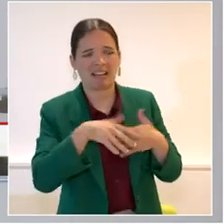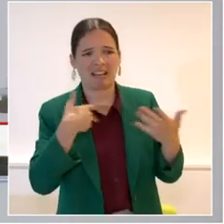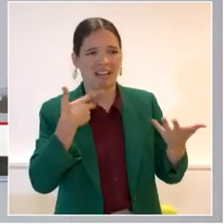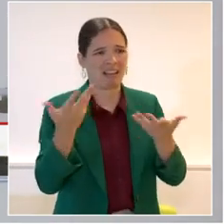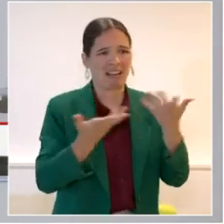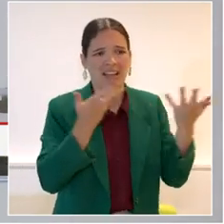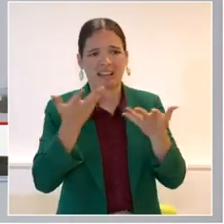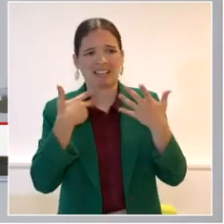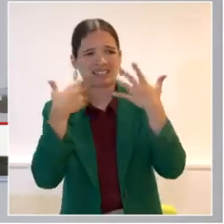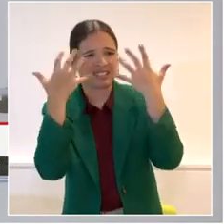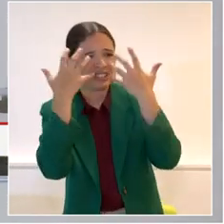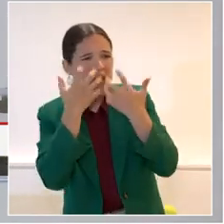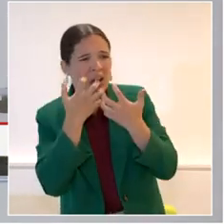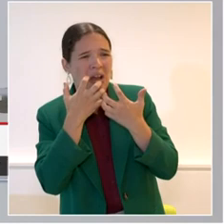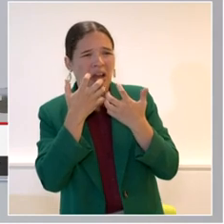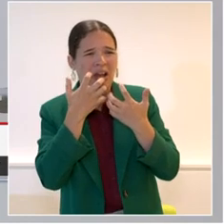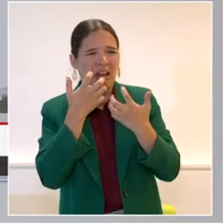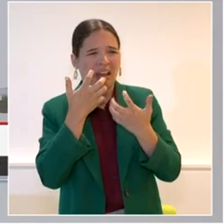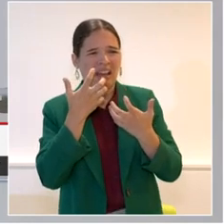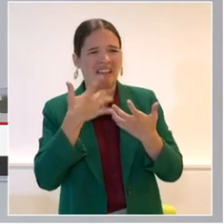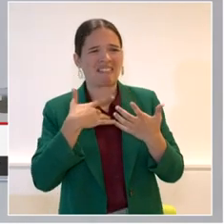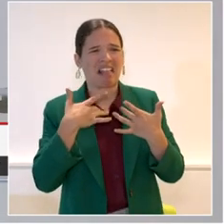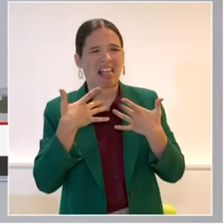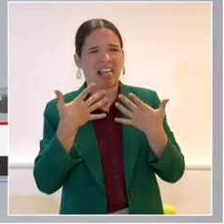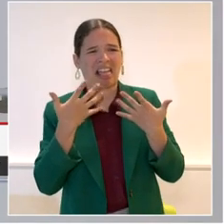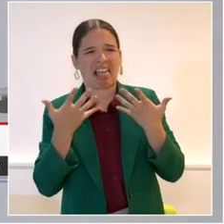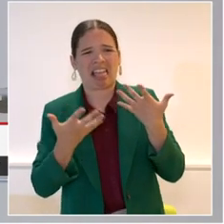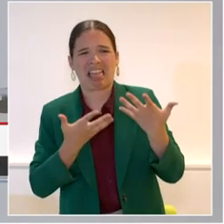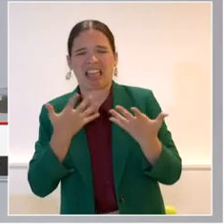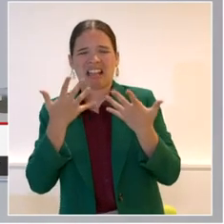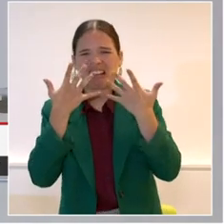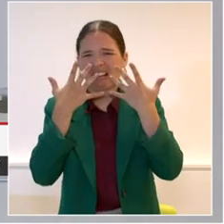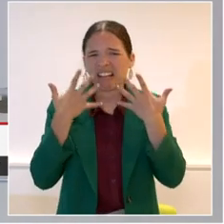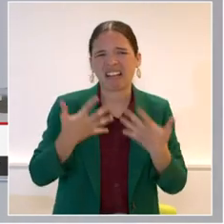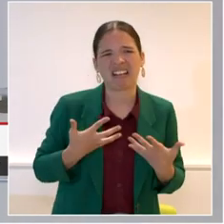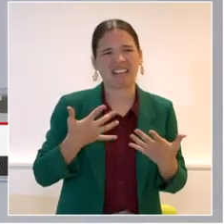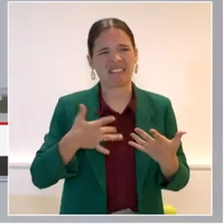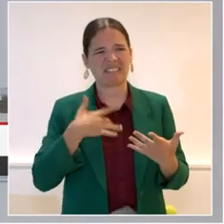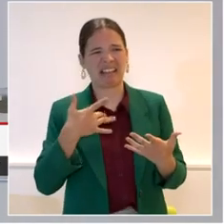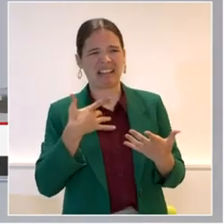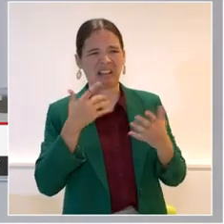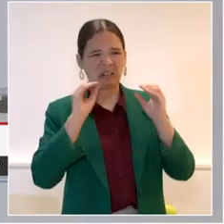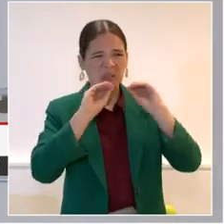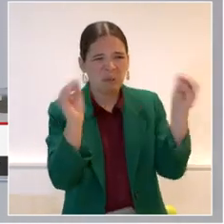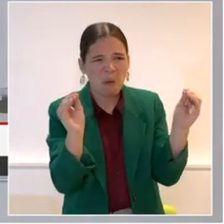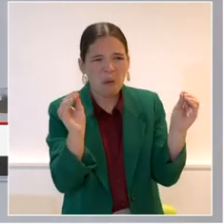dark and dreary, it feels like no one cares